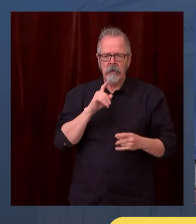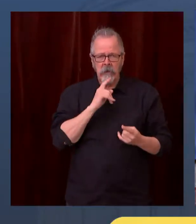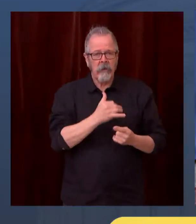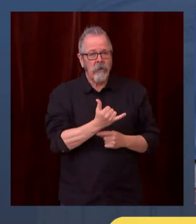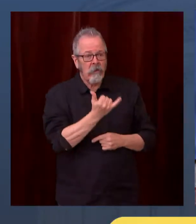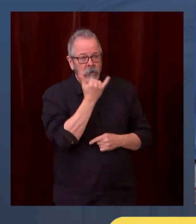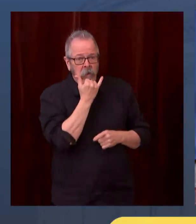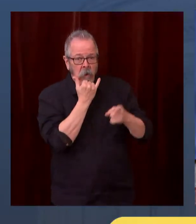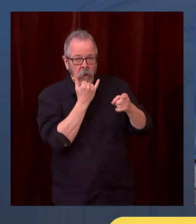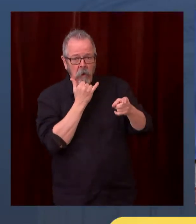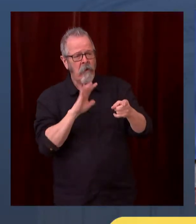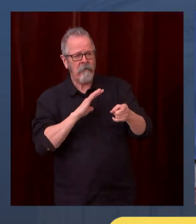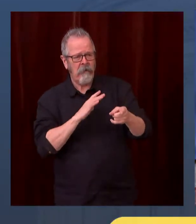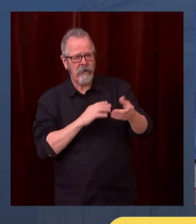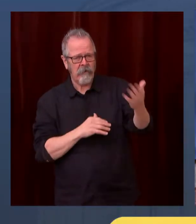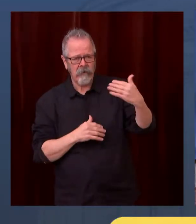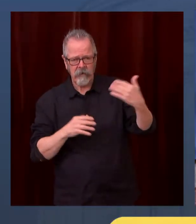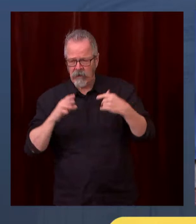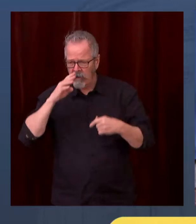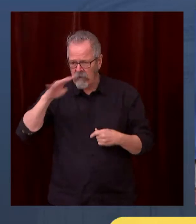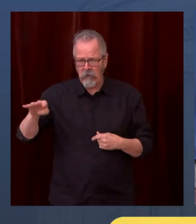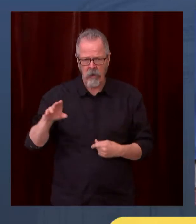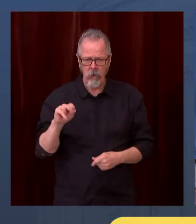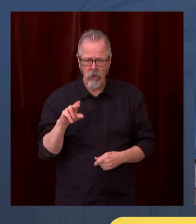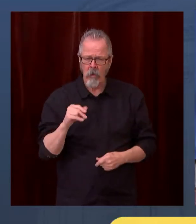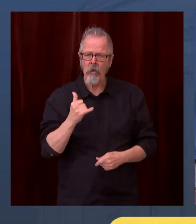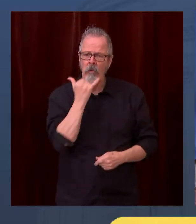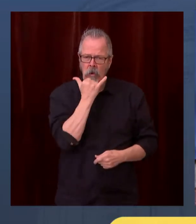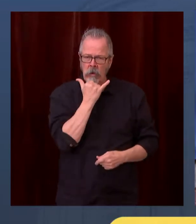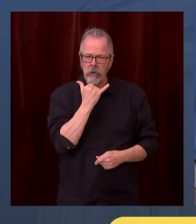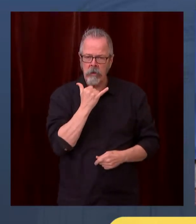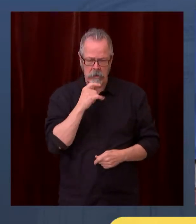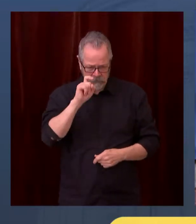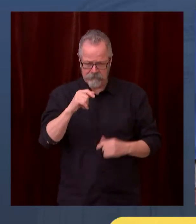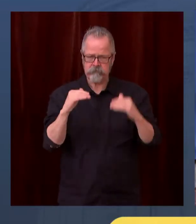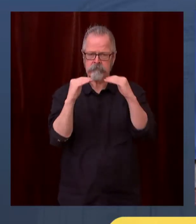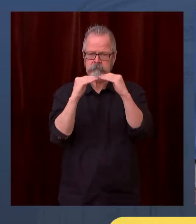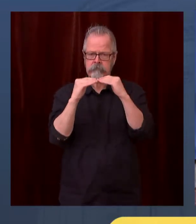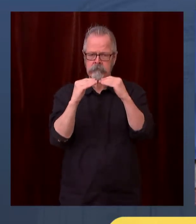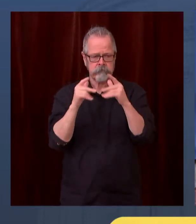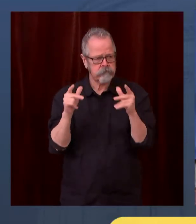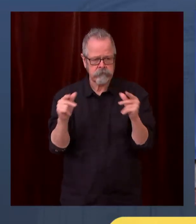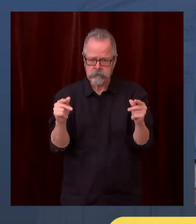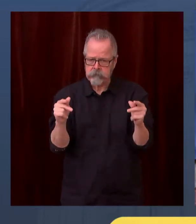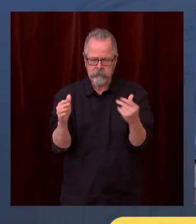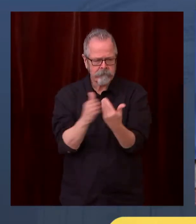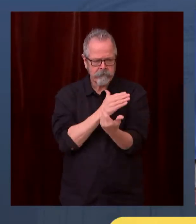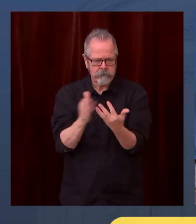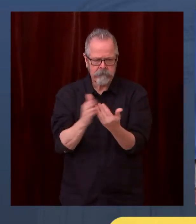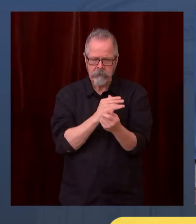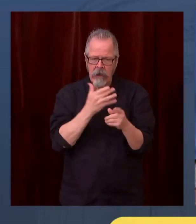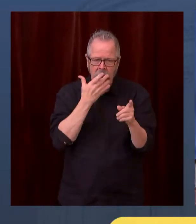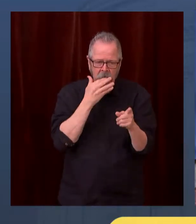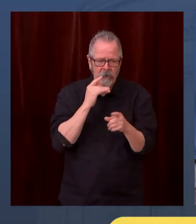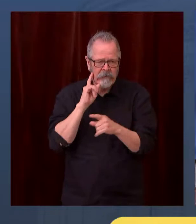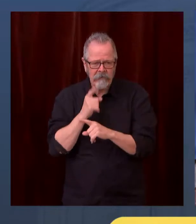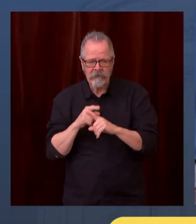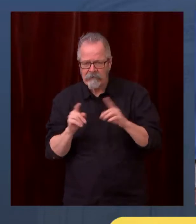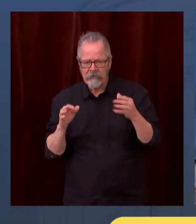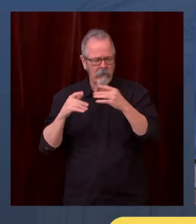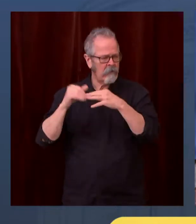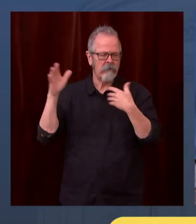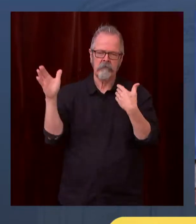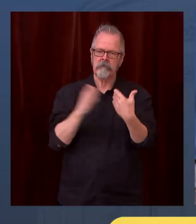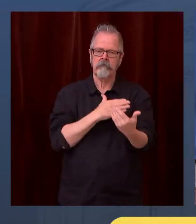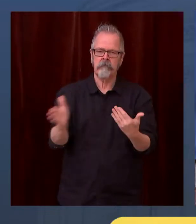this regard. Everyone deserves fair access to this vaccine. So we will be quite willing, as